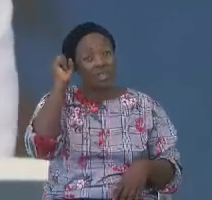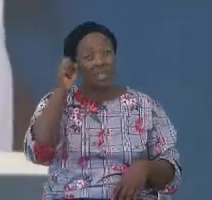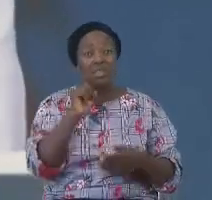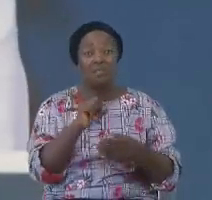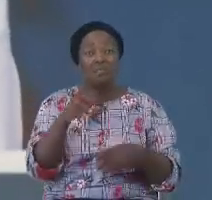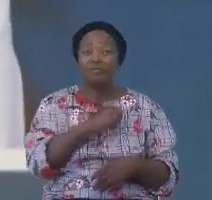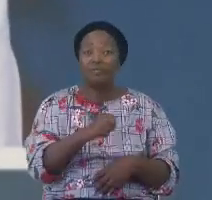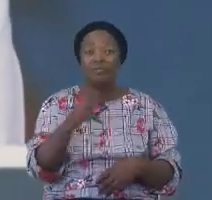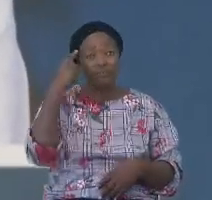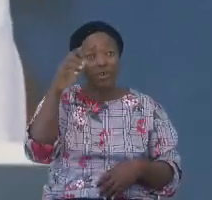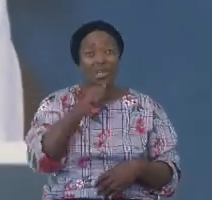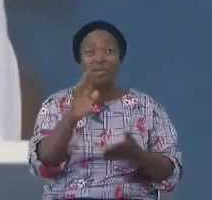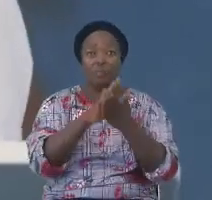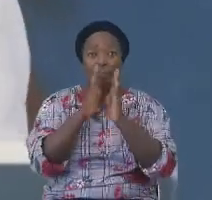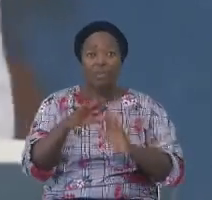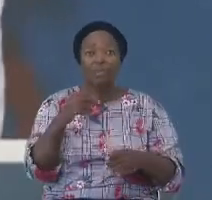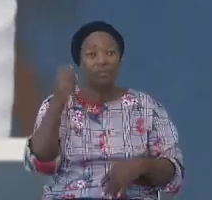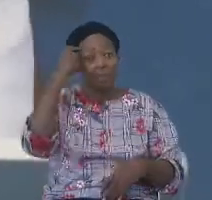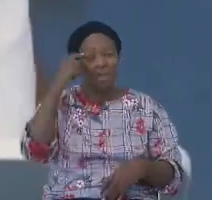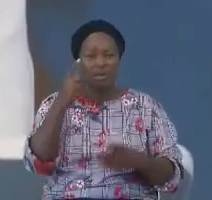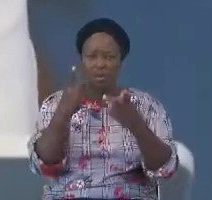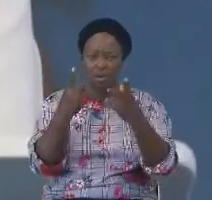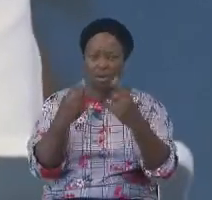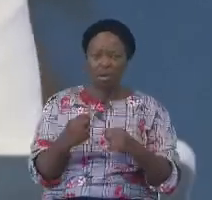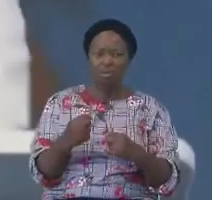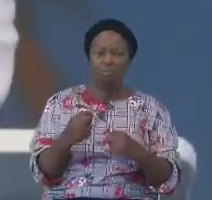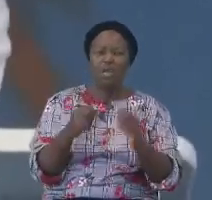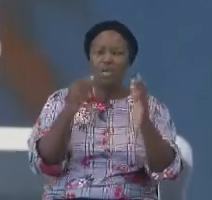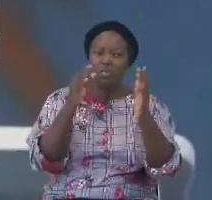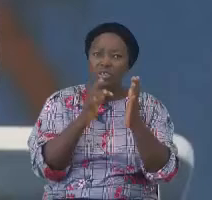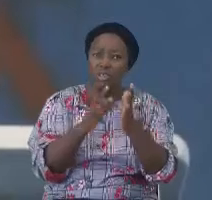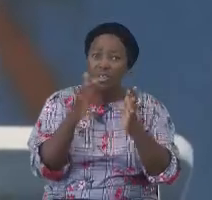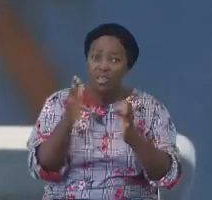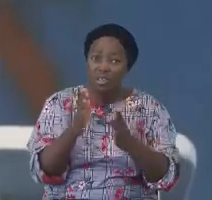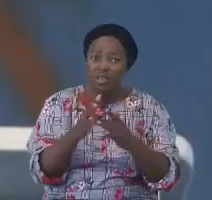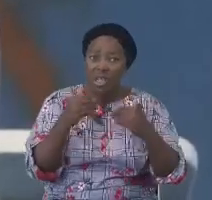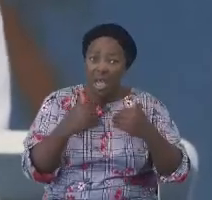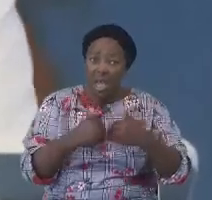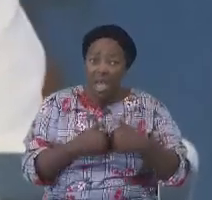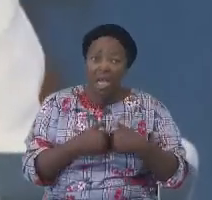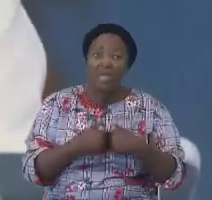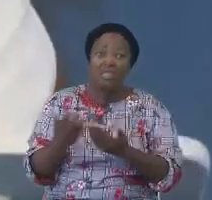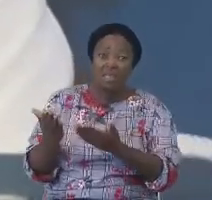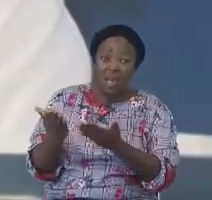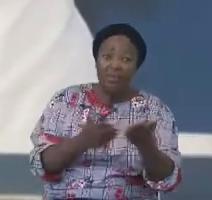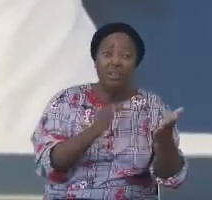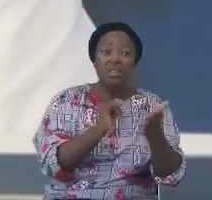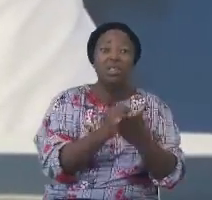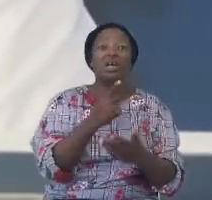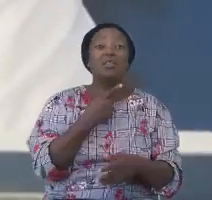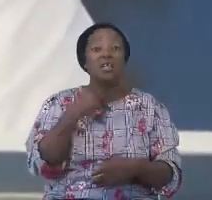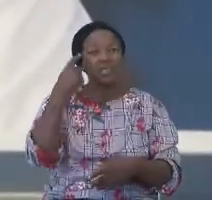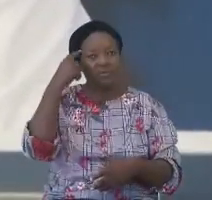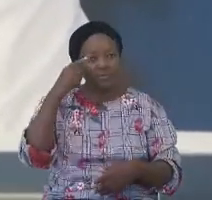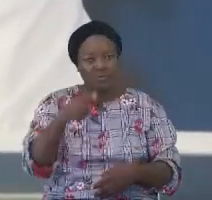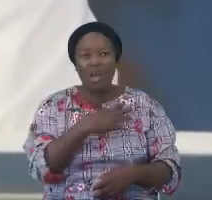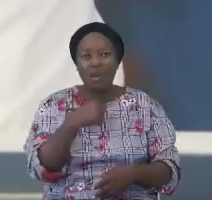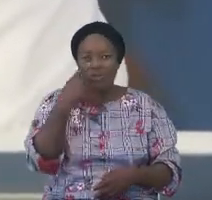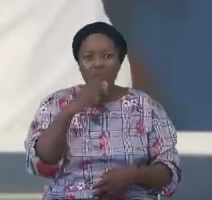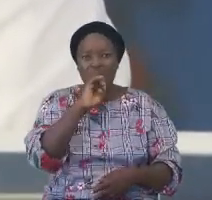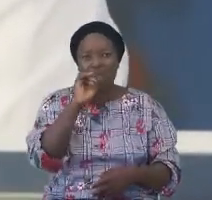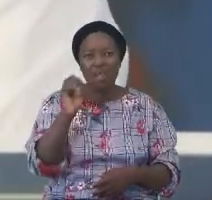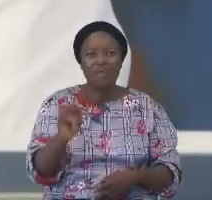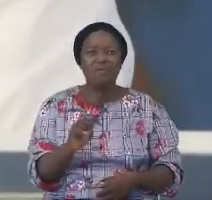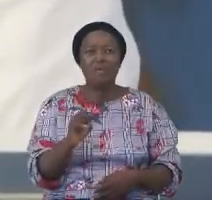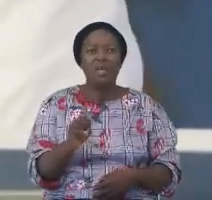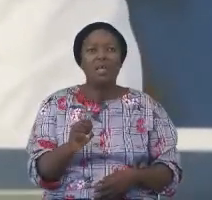thirsty for his mercy we are thirsty for the peace of mind come jesus already bought that